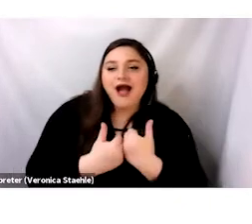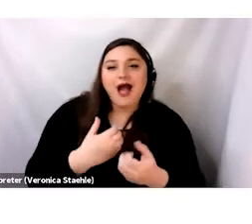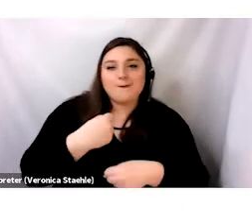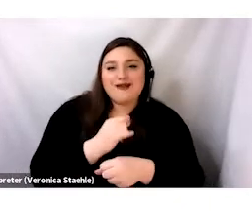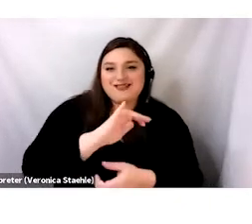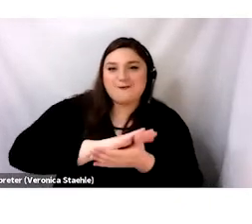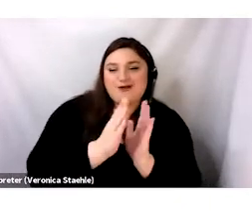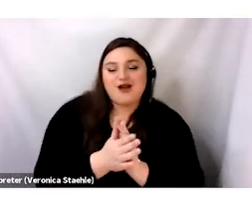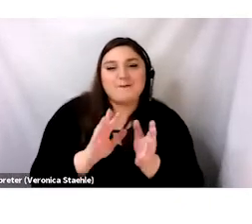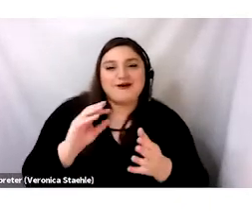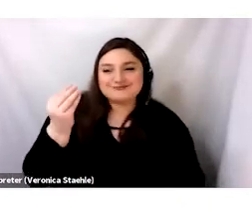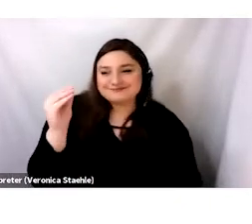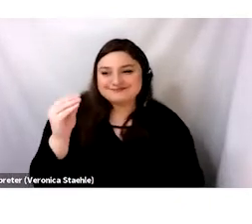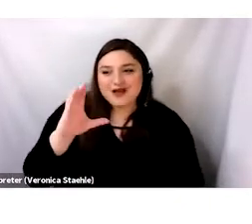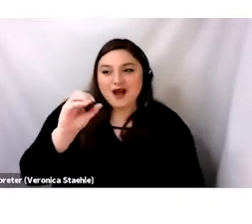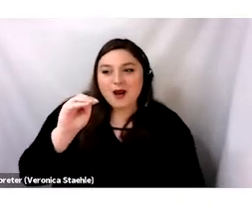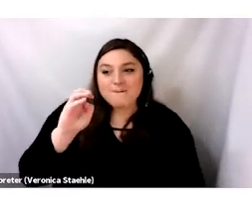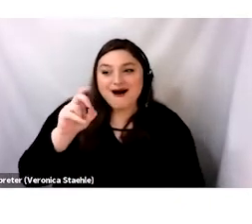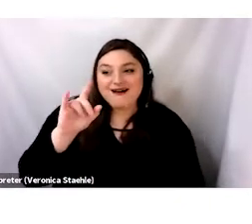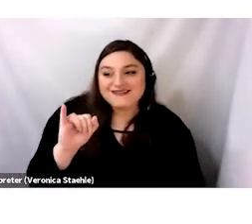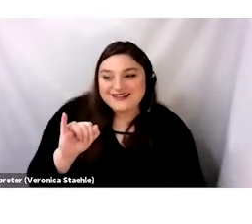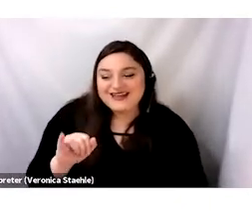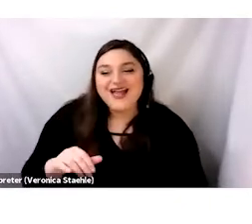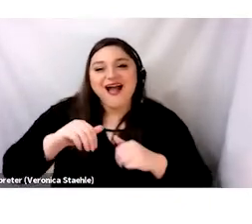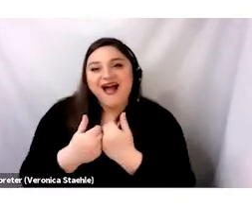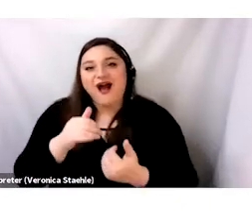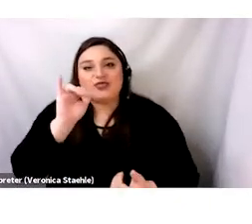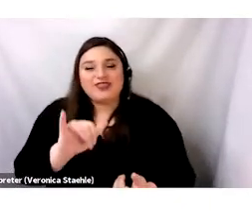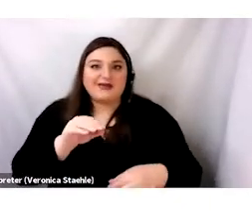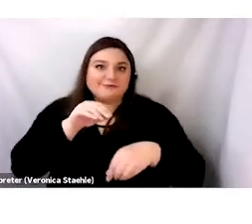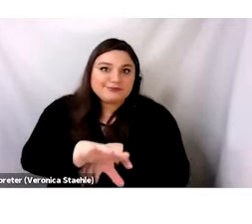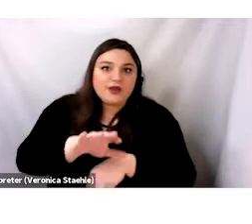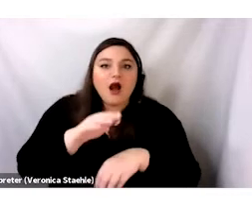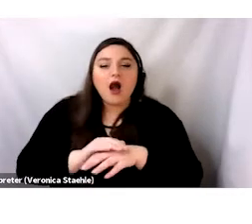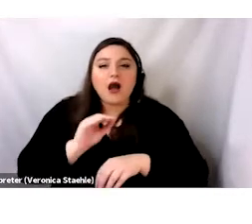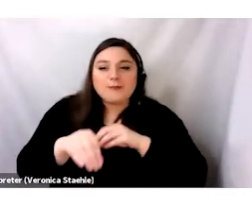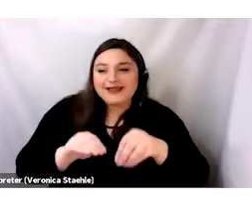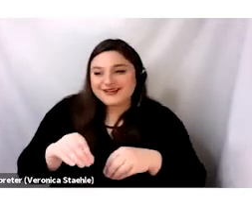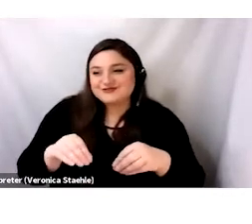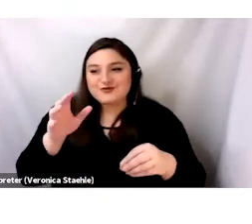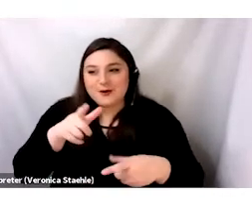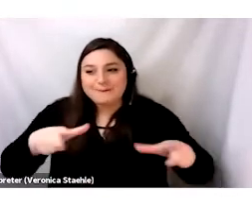created as a result and how that resulted in plantation slavery in the colonial Americas.